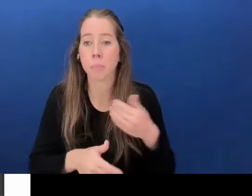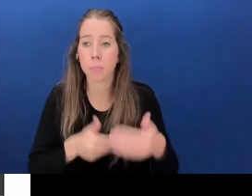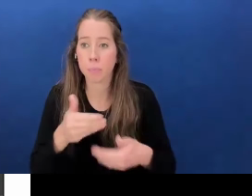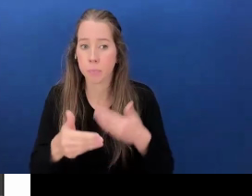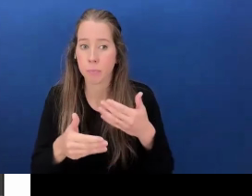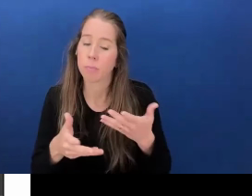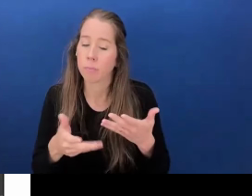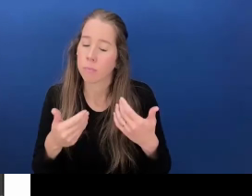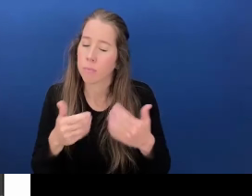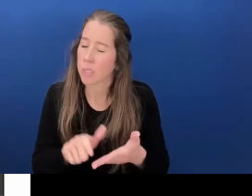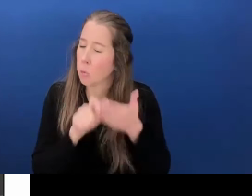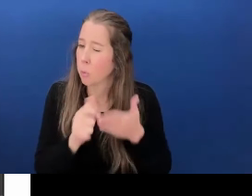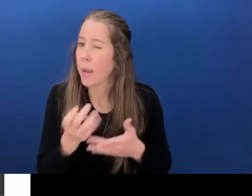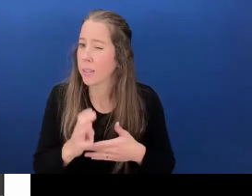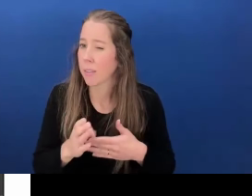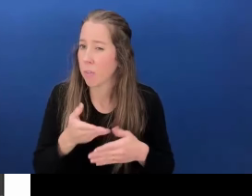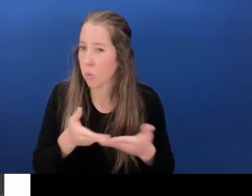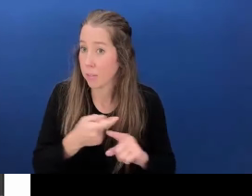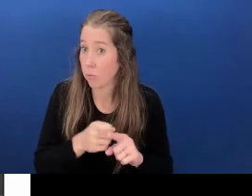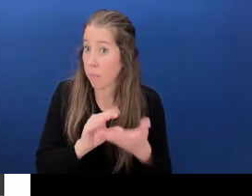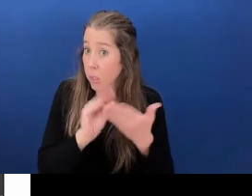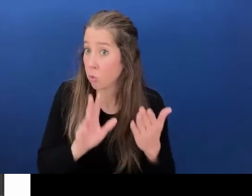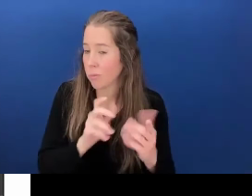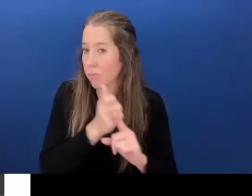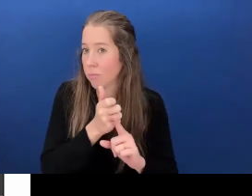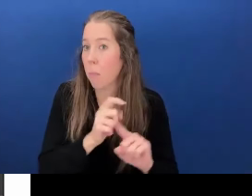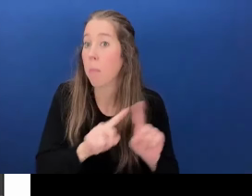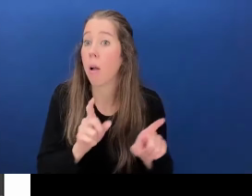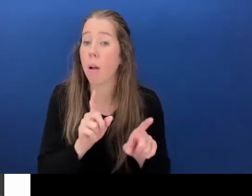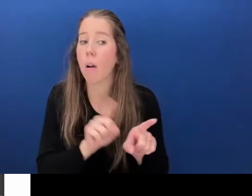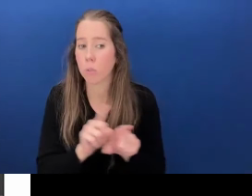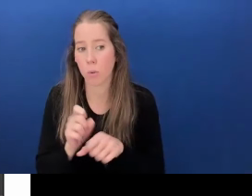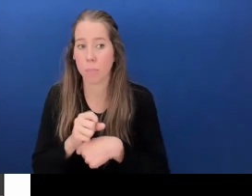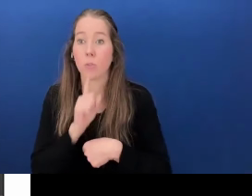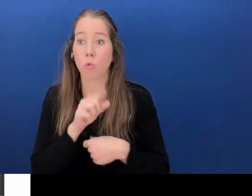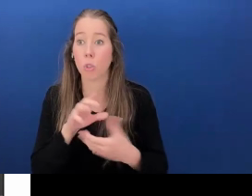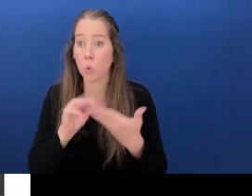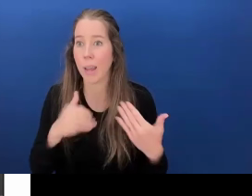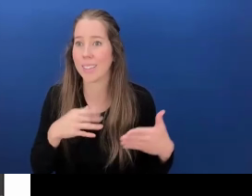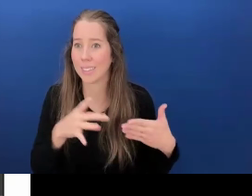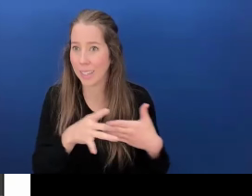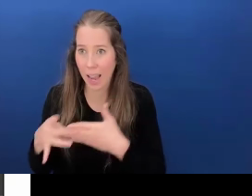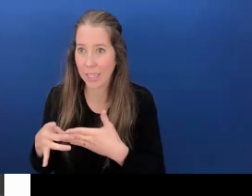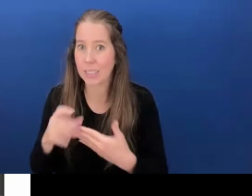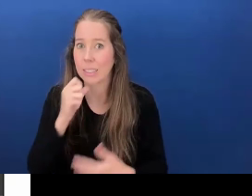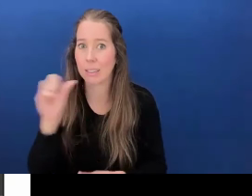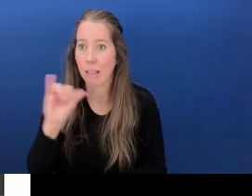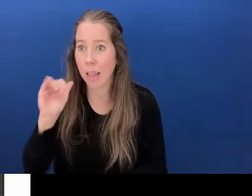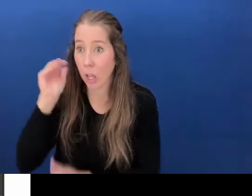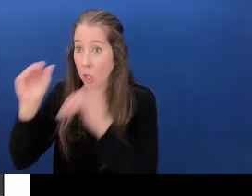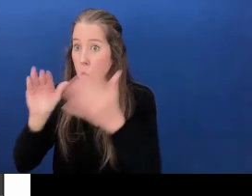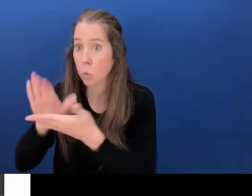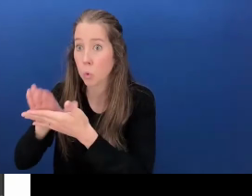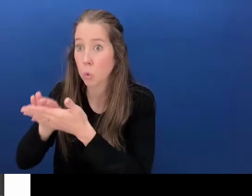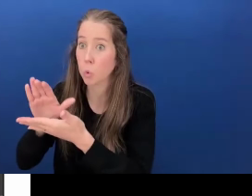a few steps for the student, but it also ensures that the student is getting guidance and not just an adult school student enrolling